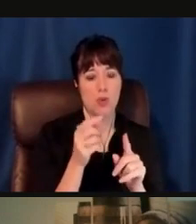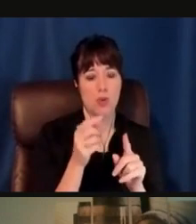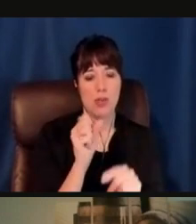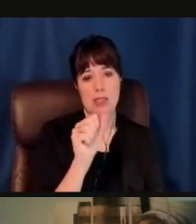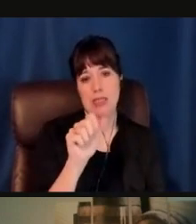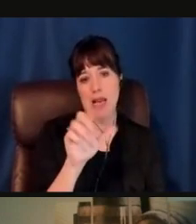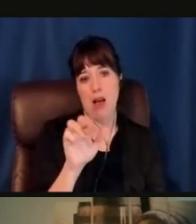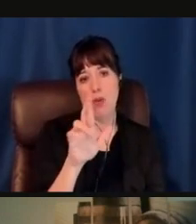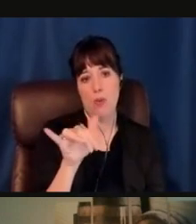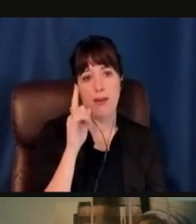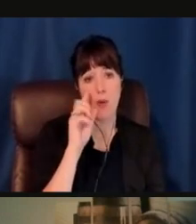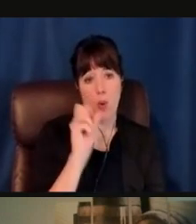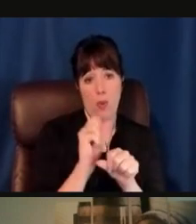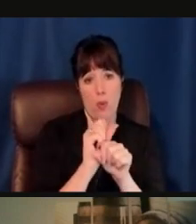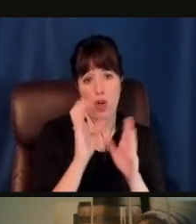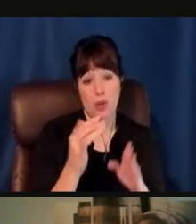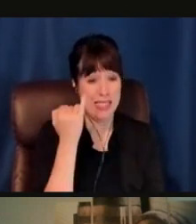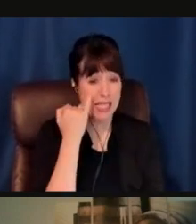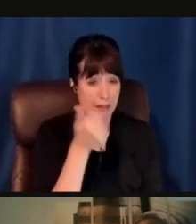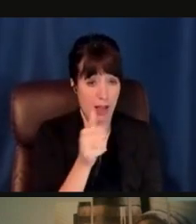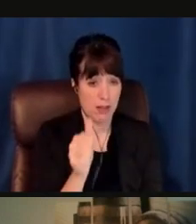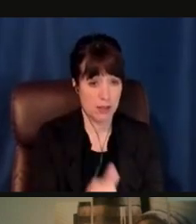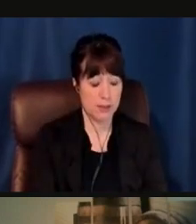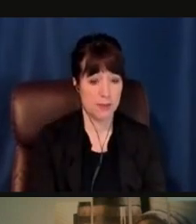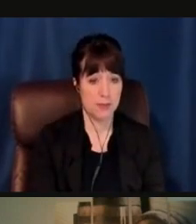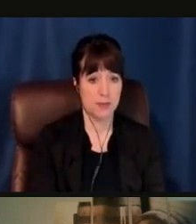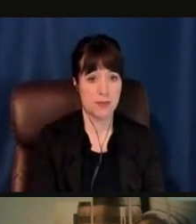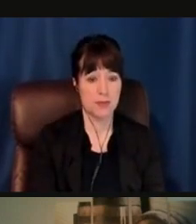the workers, if any?